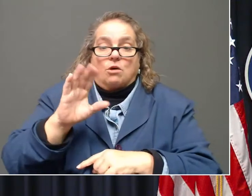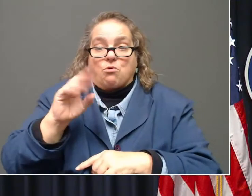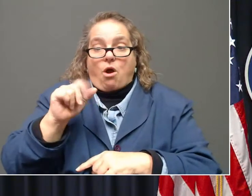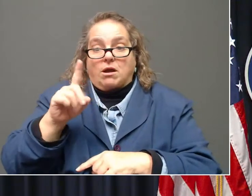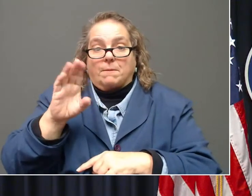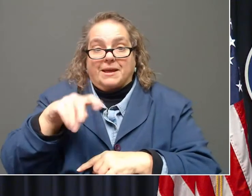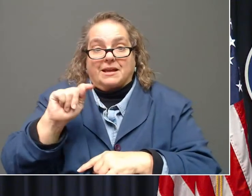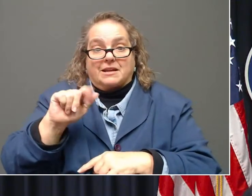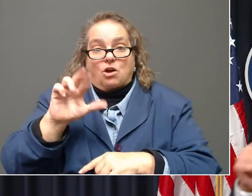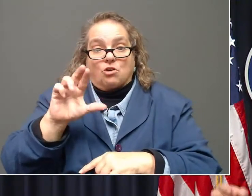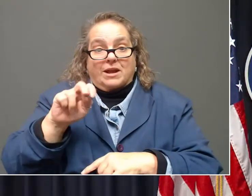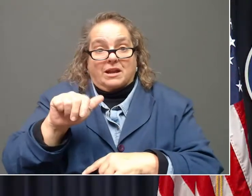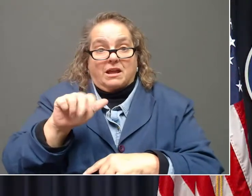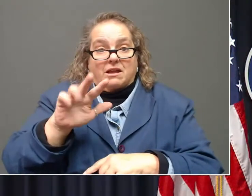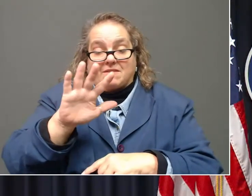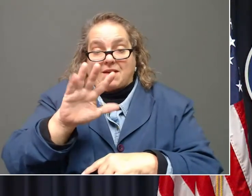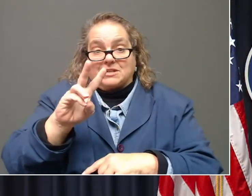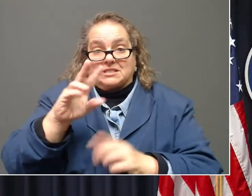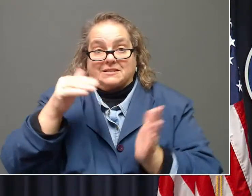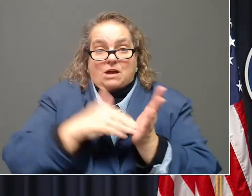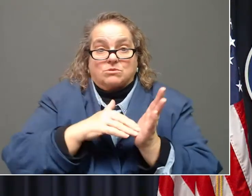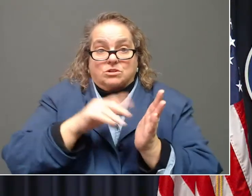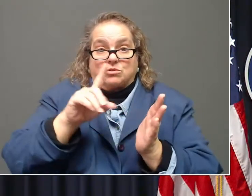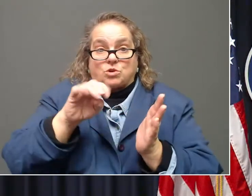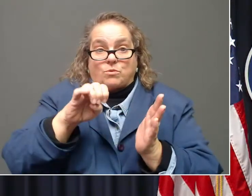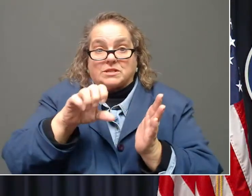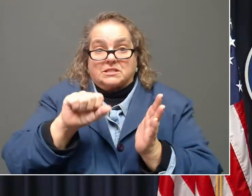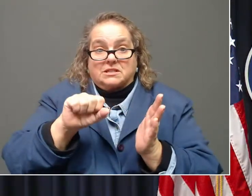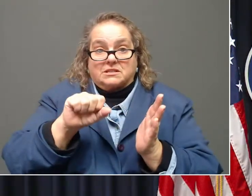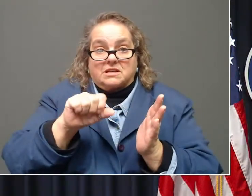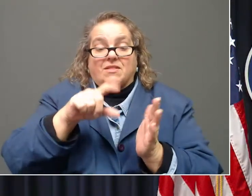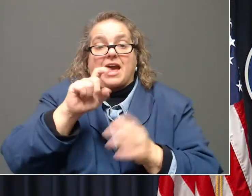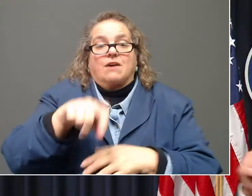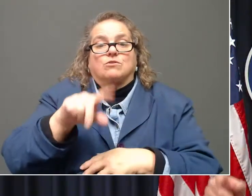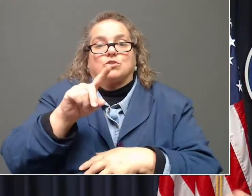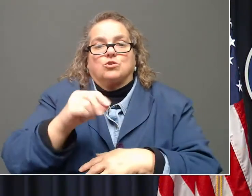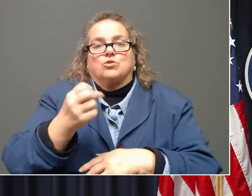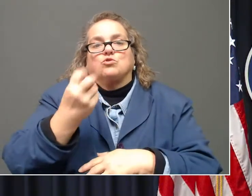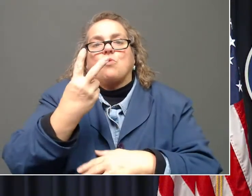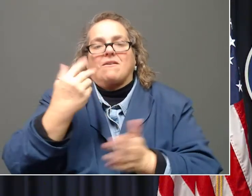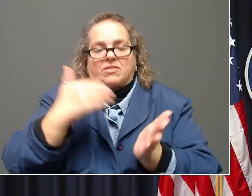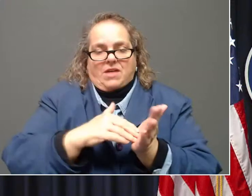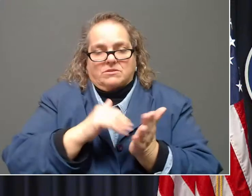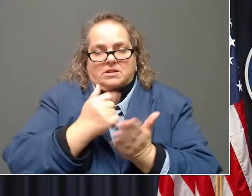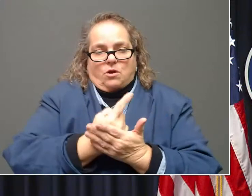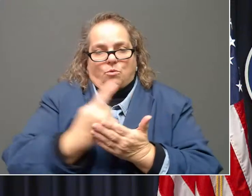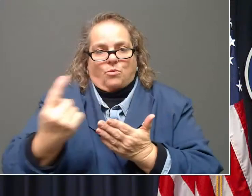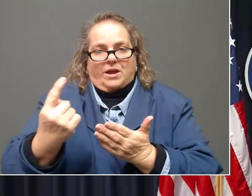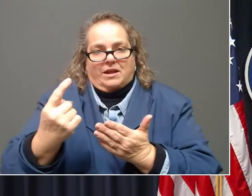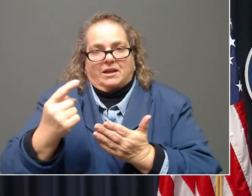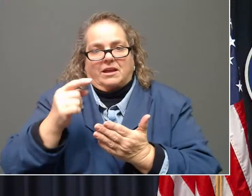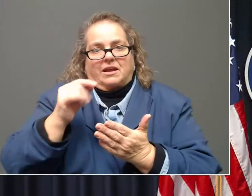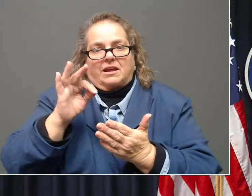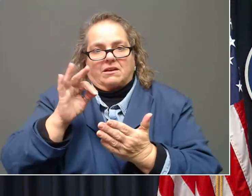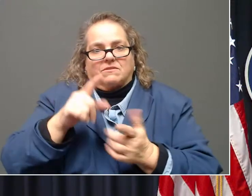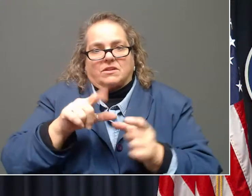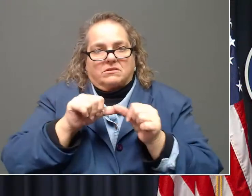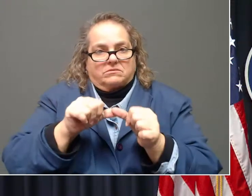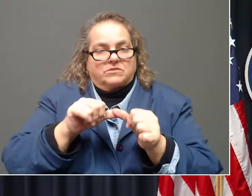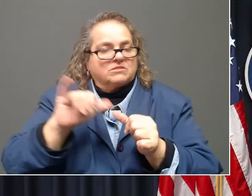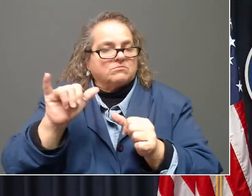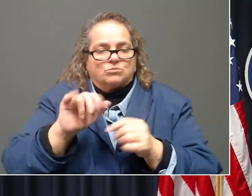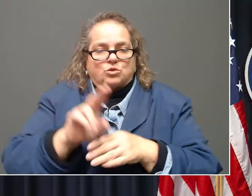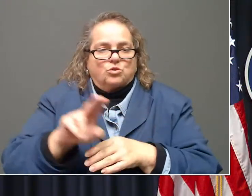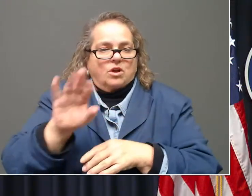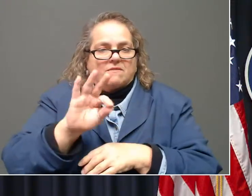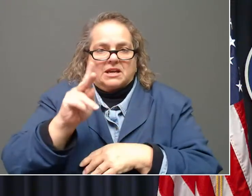site and the Glasgow TJ Sampson site will start out at 500 first doses. Now, remember, when they start at that per week, all this is per